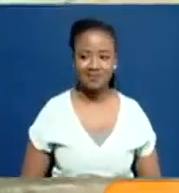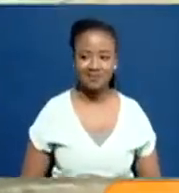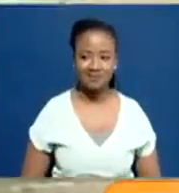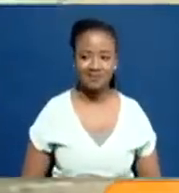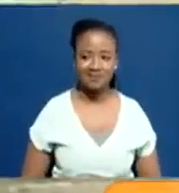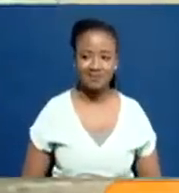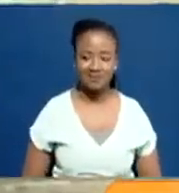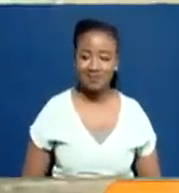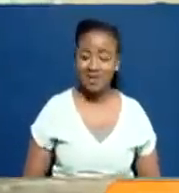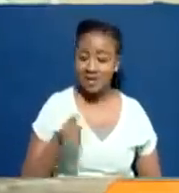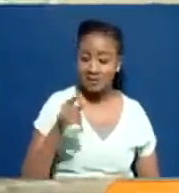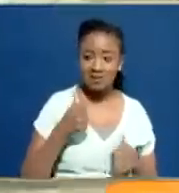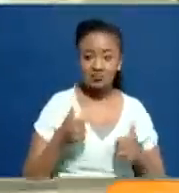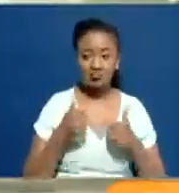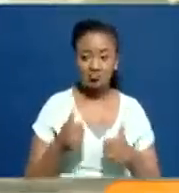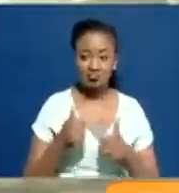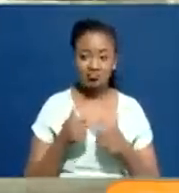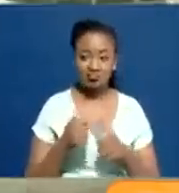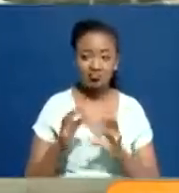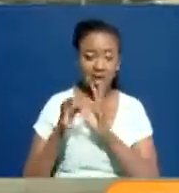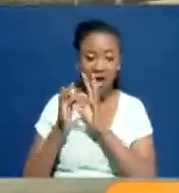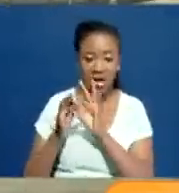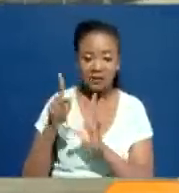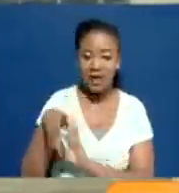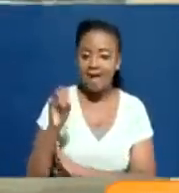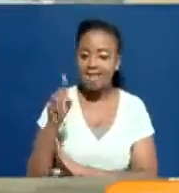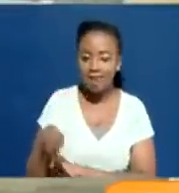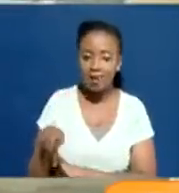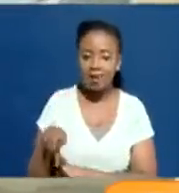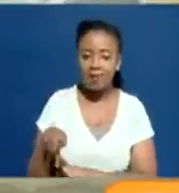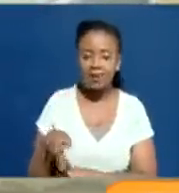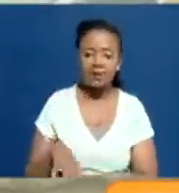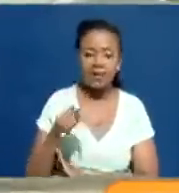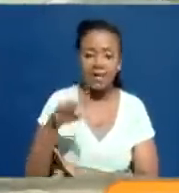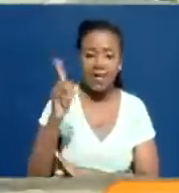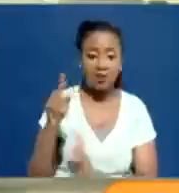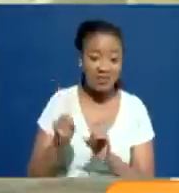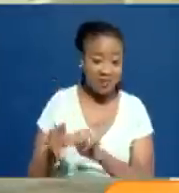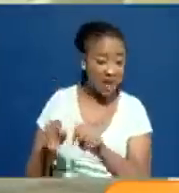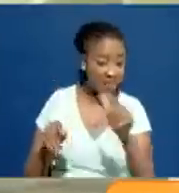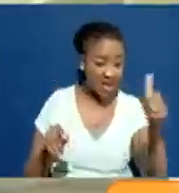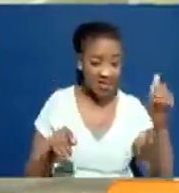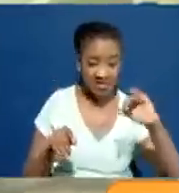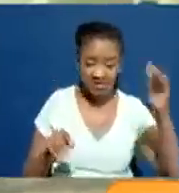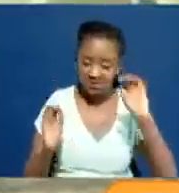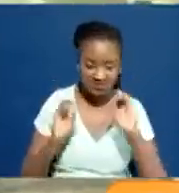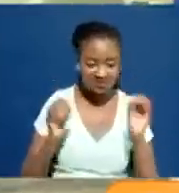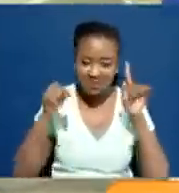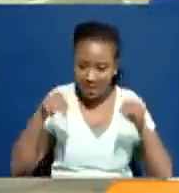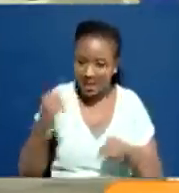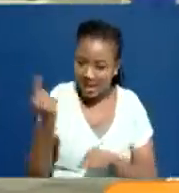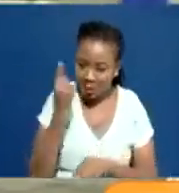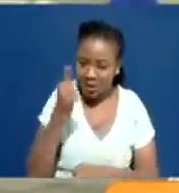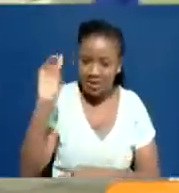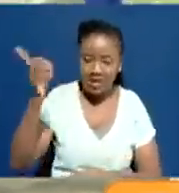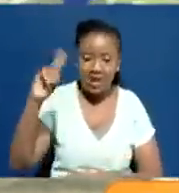we are considering a pop culture moment in Nairobi because it's very unique to Nairobi. You don't go in other cities where you find young people, you know, just taking